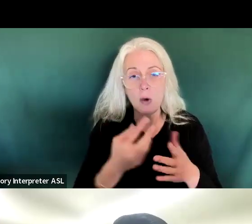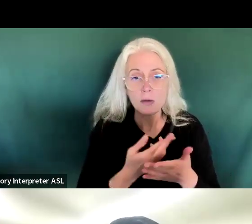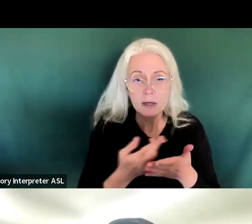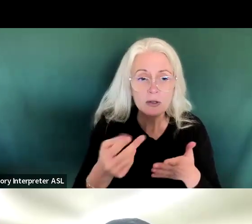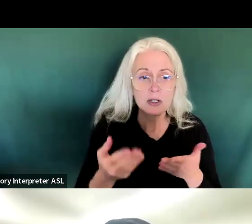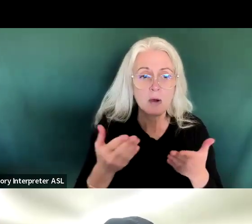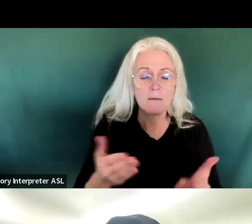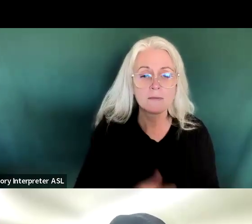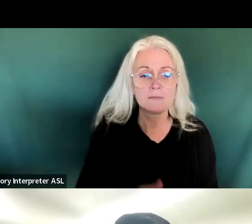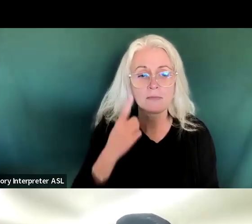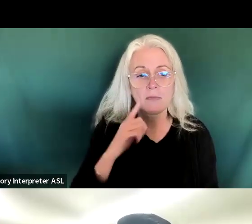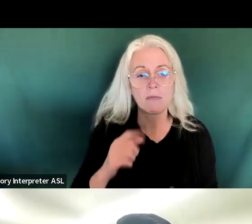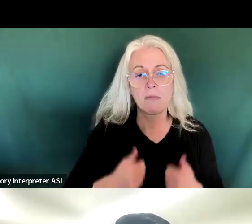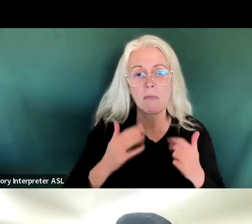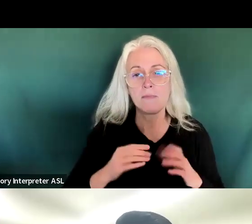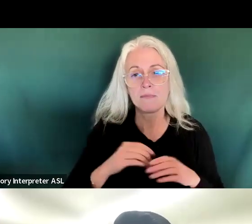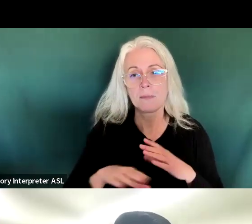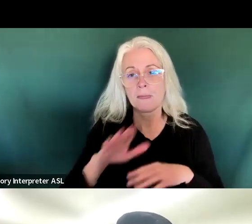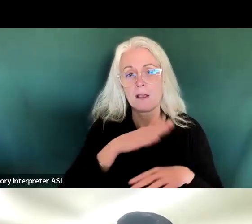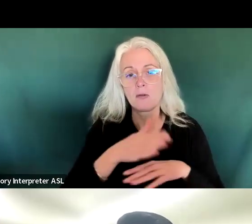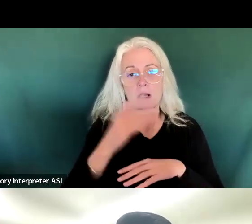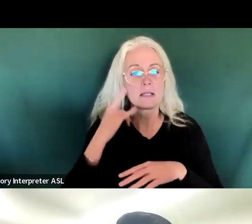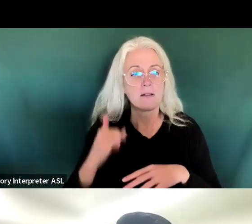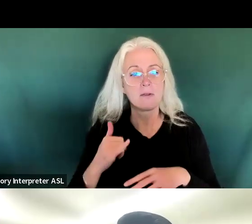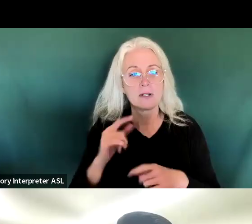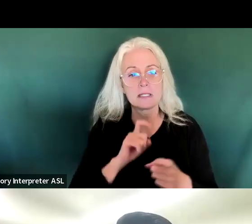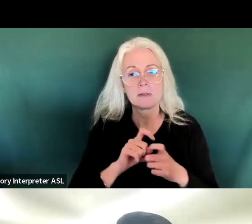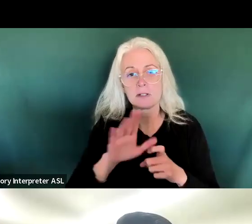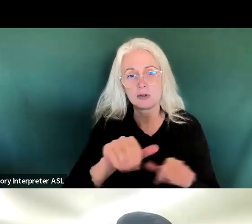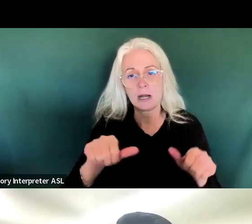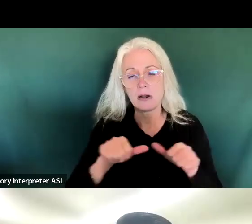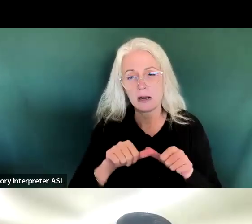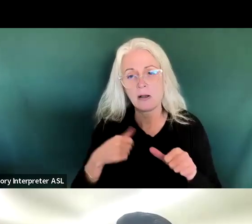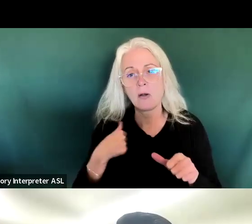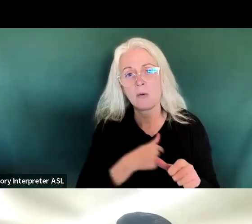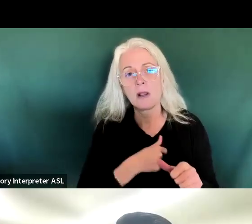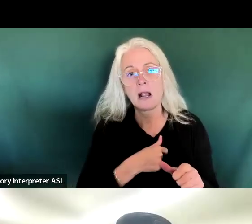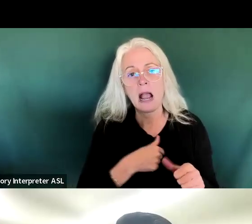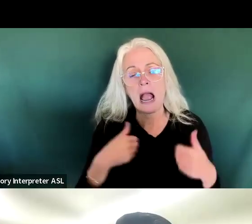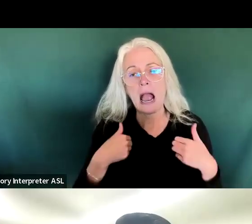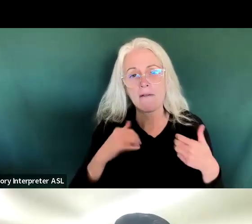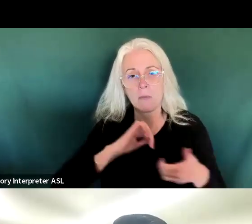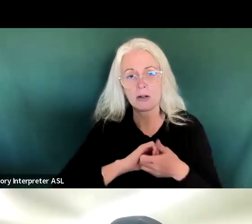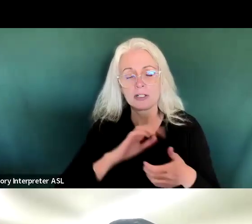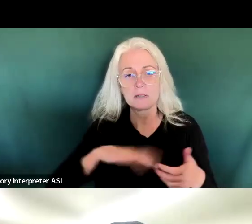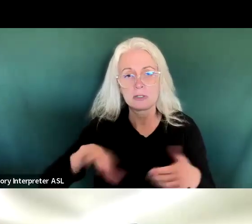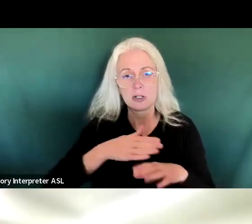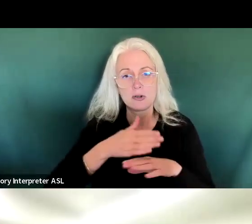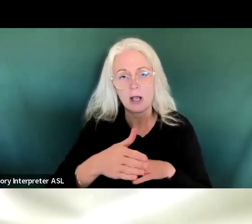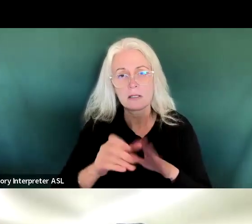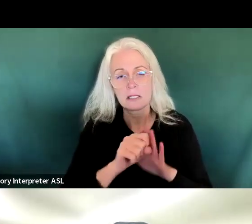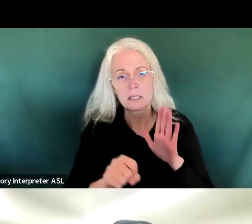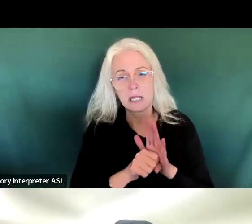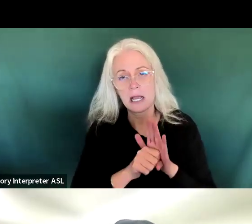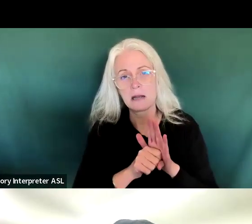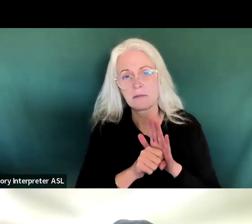you offer for residents across California or specific to your region. We do definitely have partnerships across, the state,